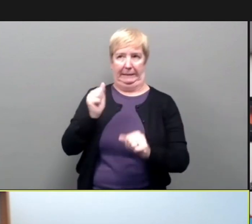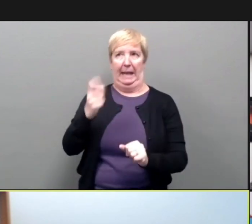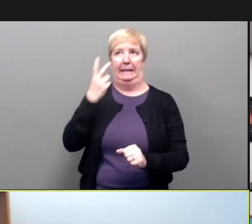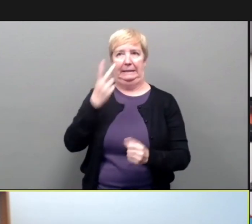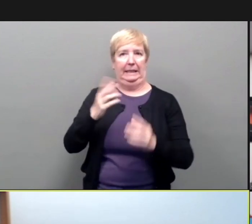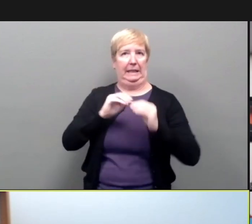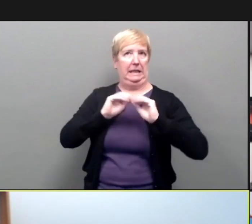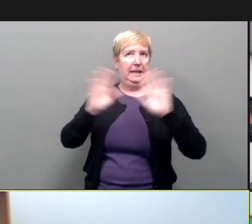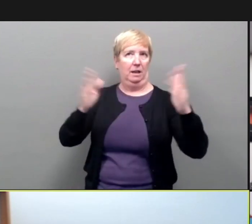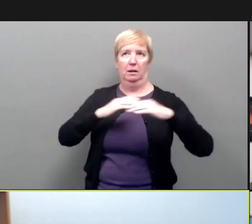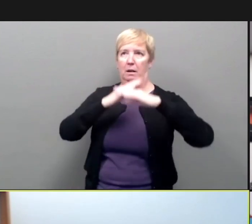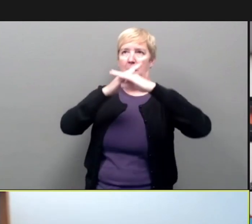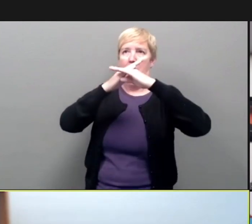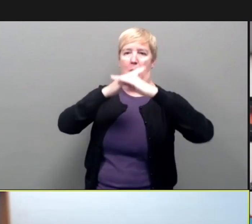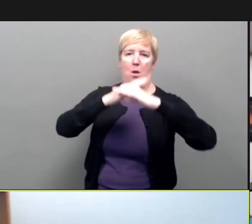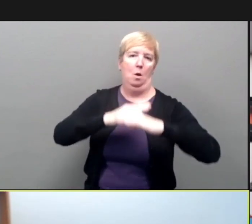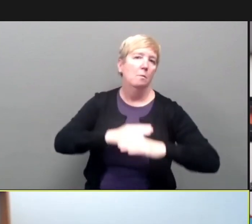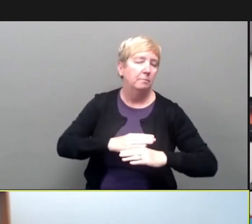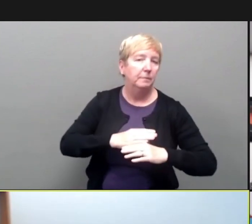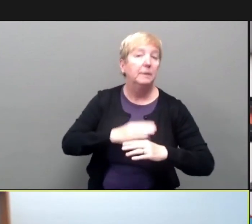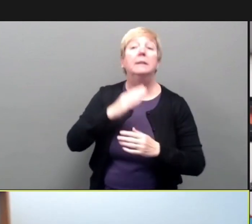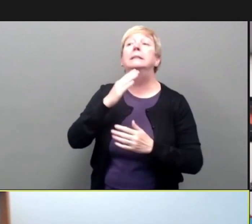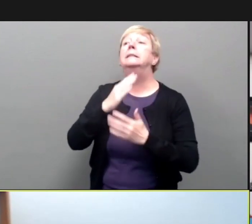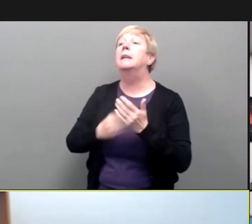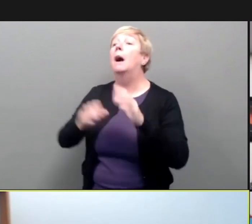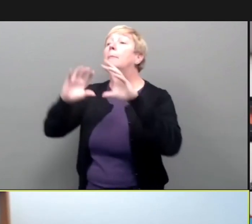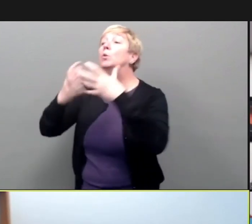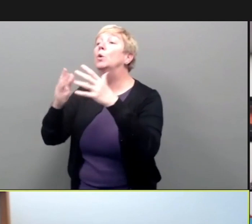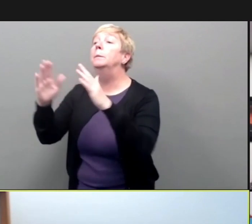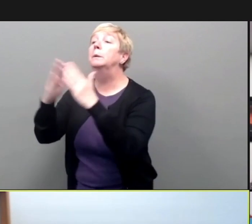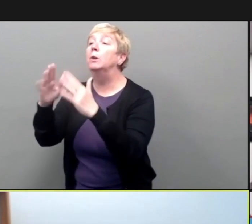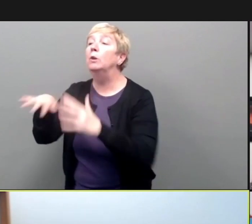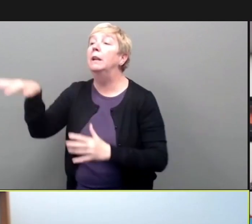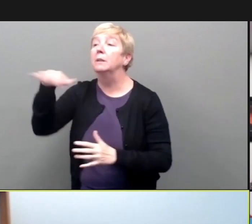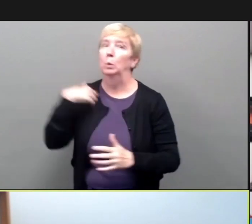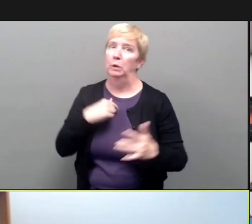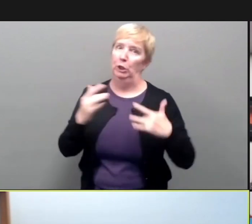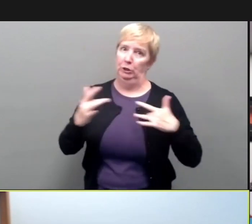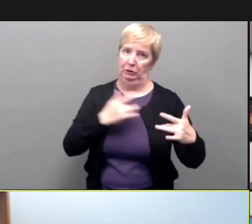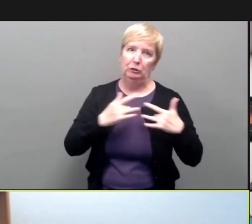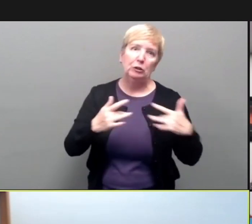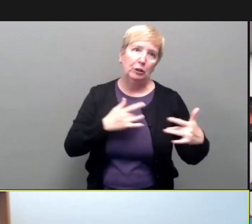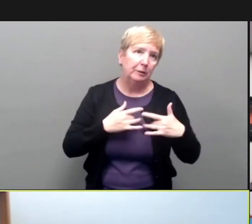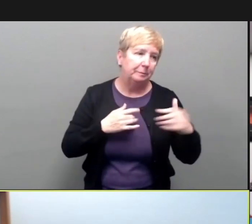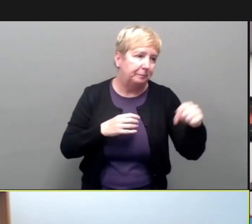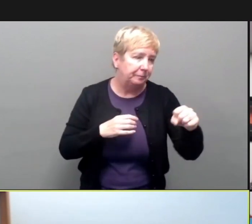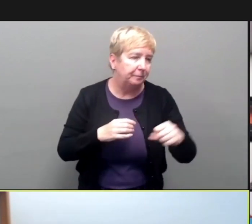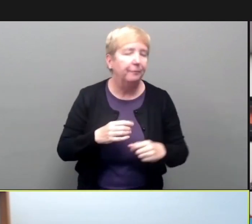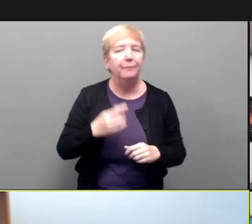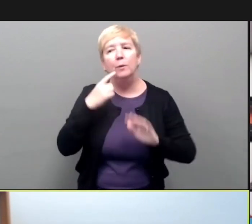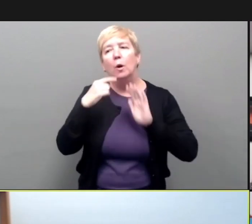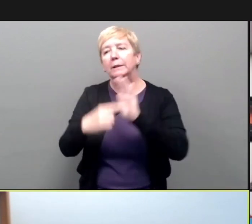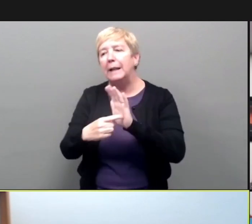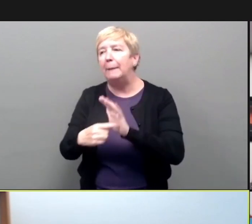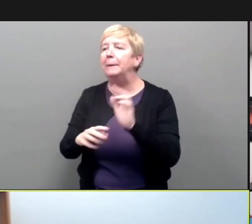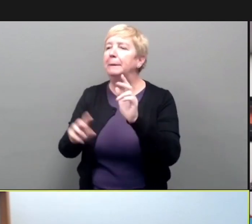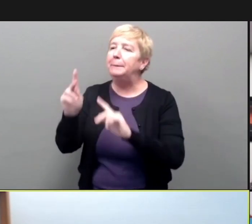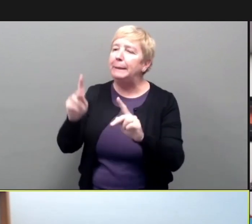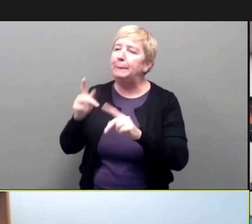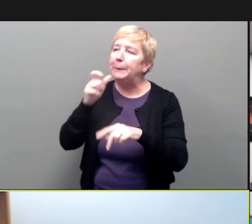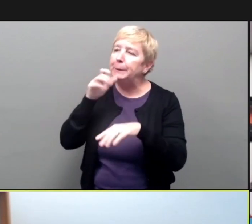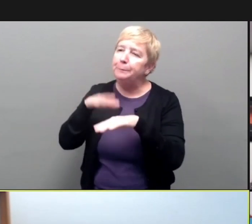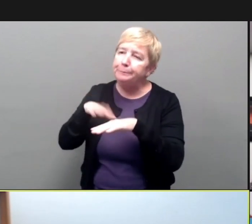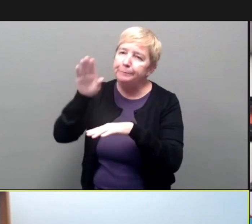certain subpopulations that we're very worried about, like individuals who are 65 and older